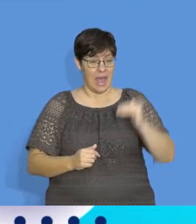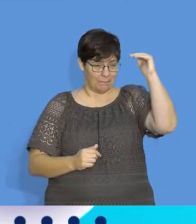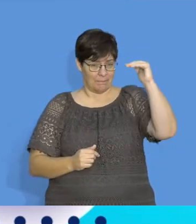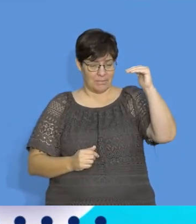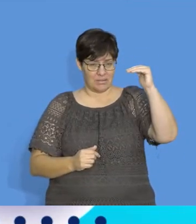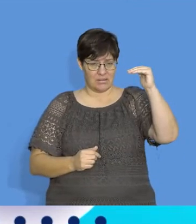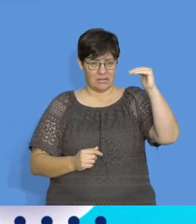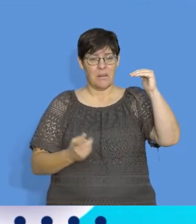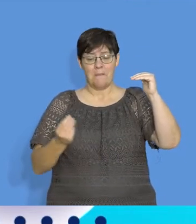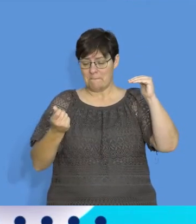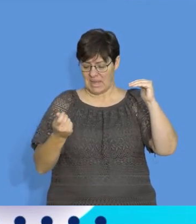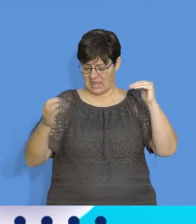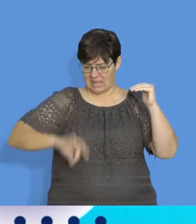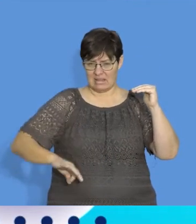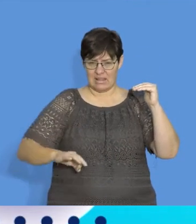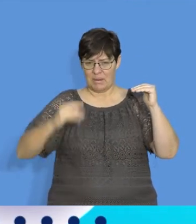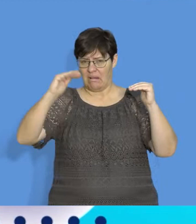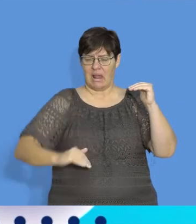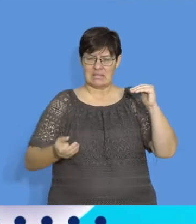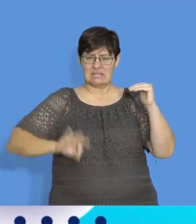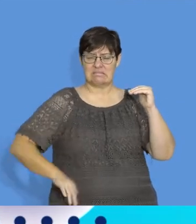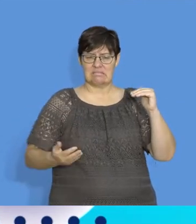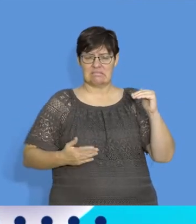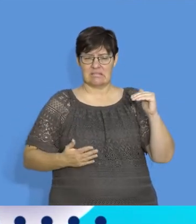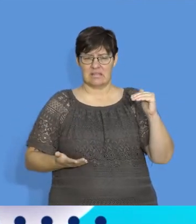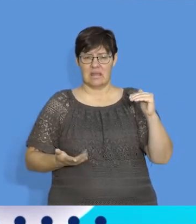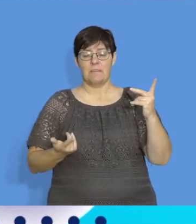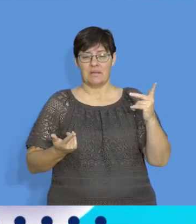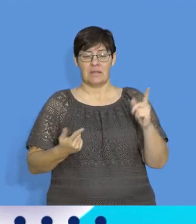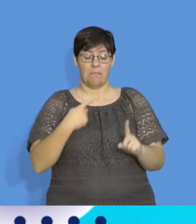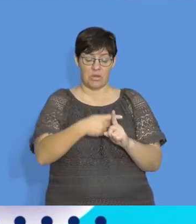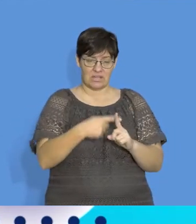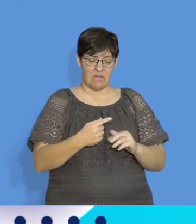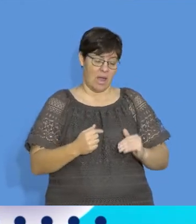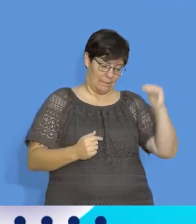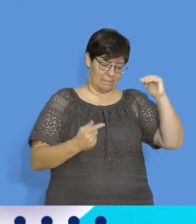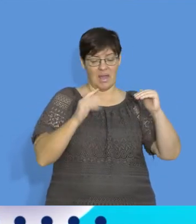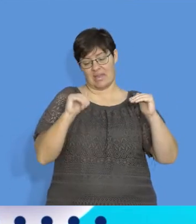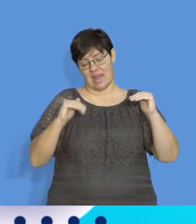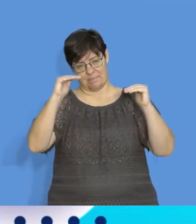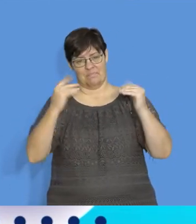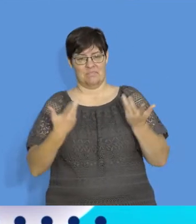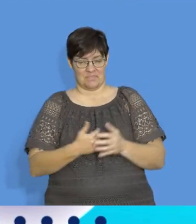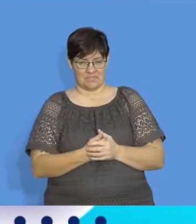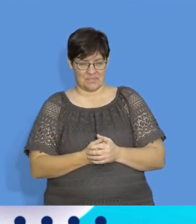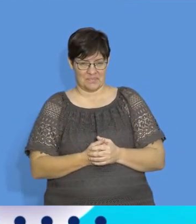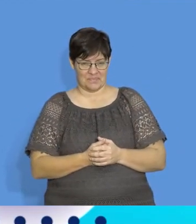If inflation goes up, I cannot spend more money. My money in my pocket goes down. But positive correlation, one goes up and one goes